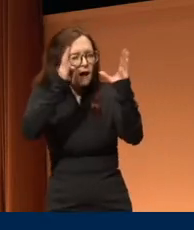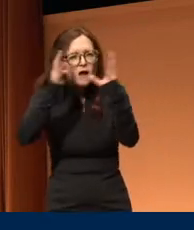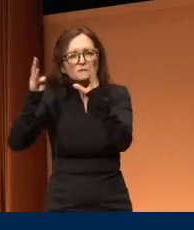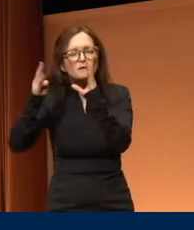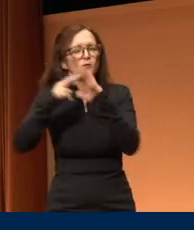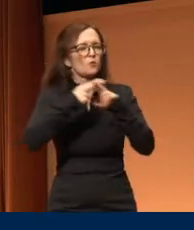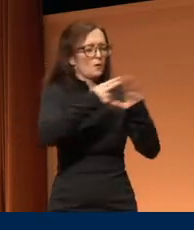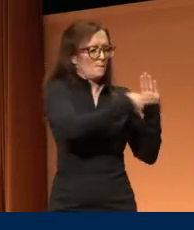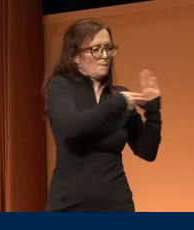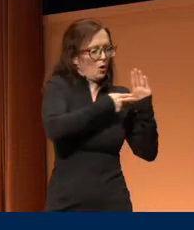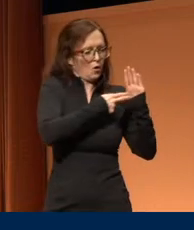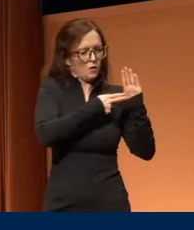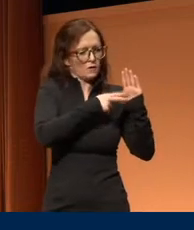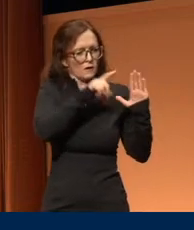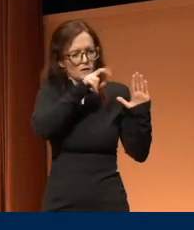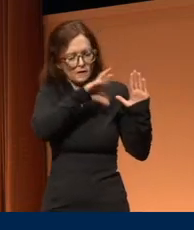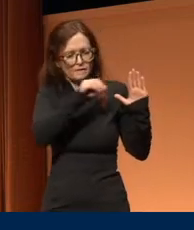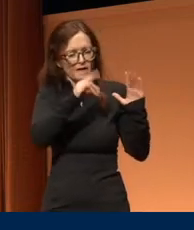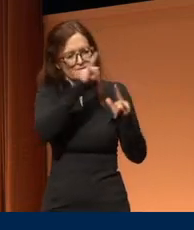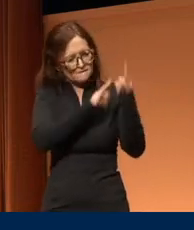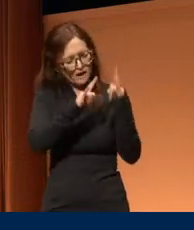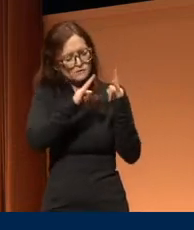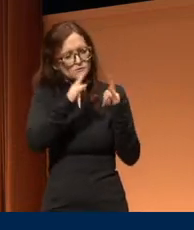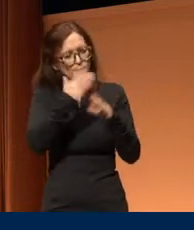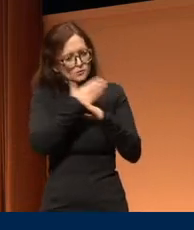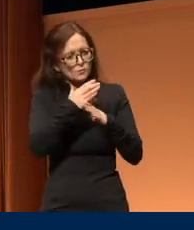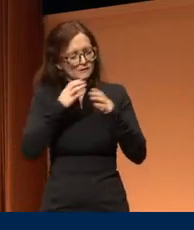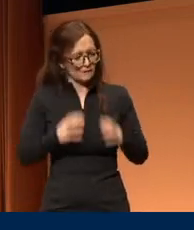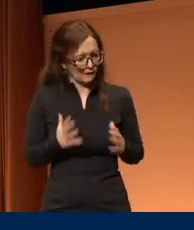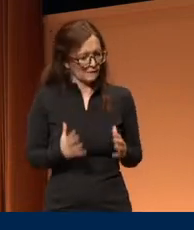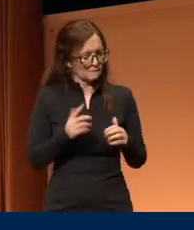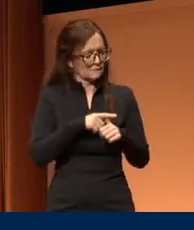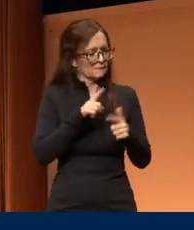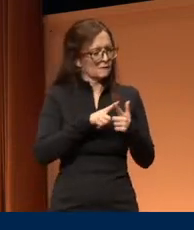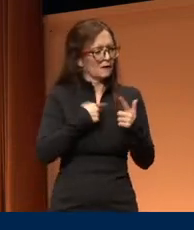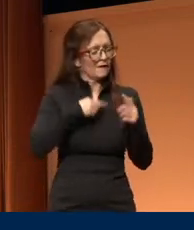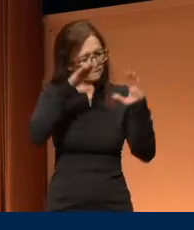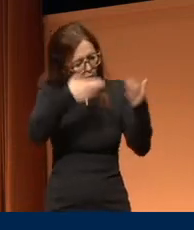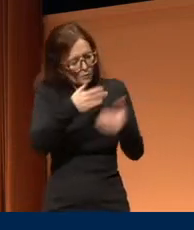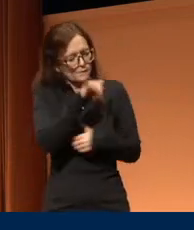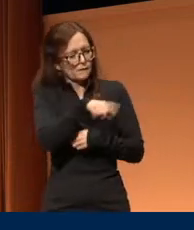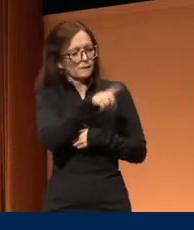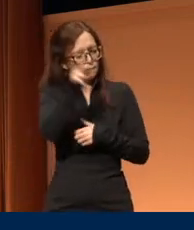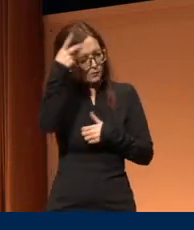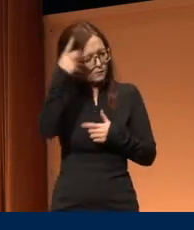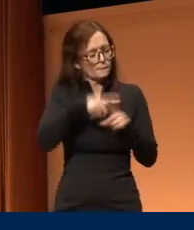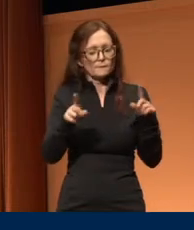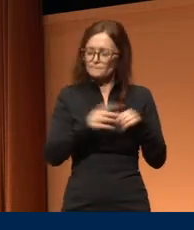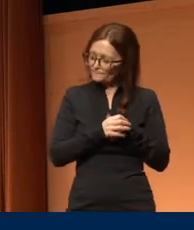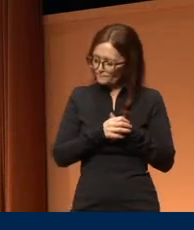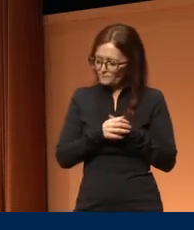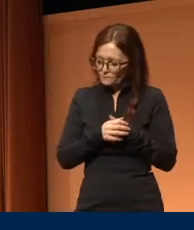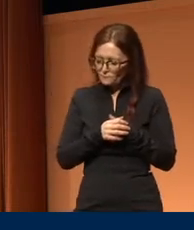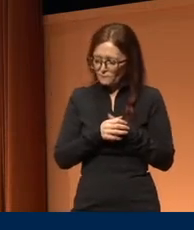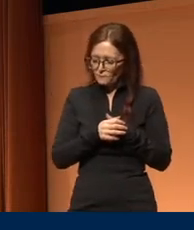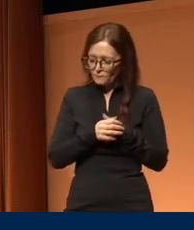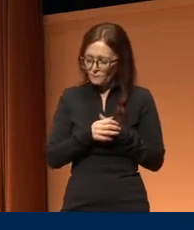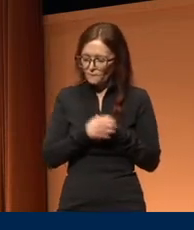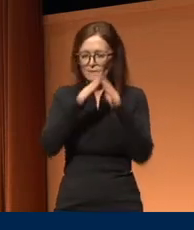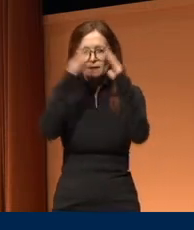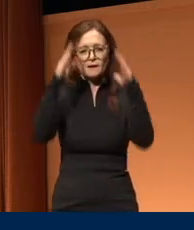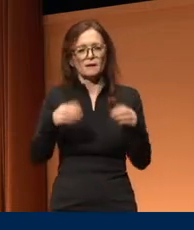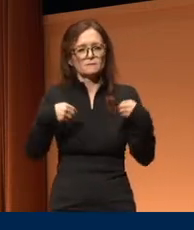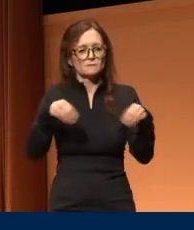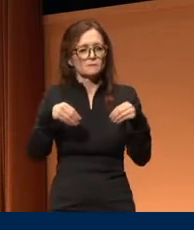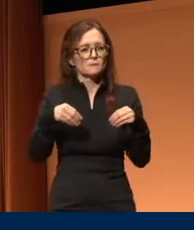love and affection between citizens, even though I was supposed to focus on arguments and expert talk. And in the housing working